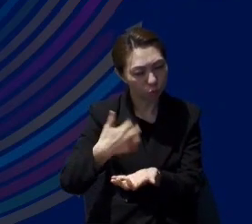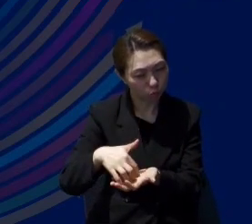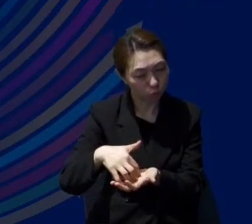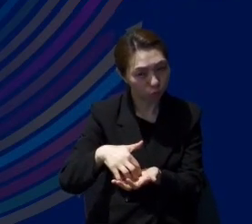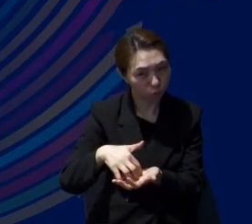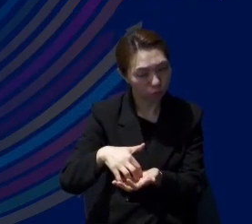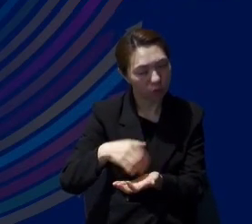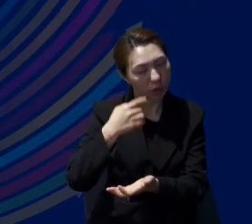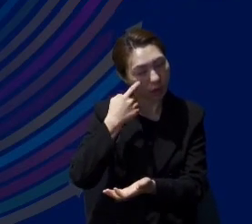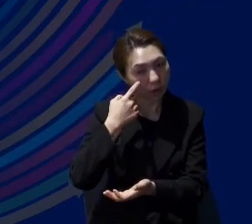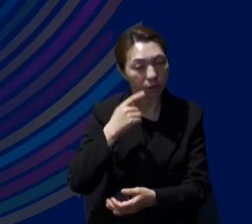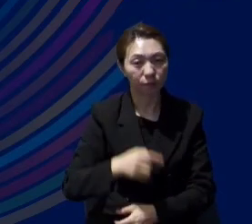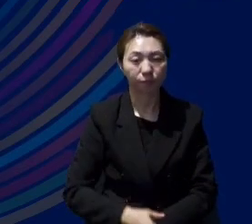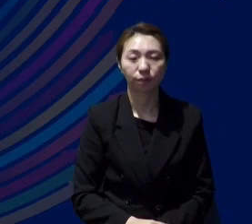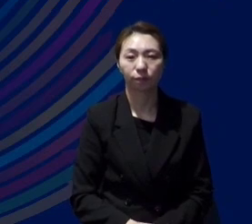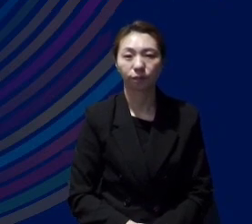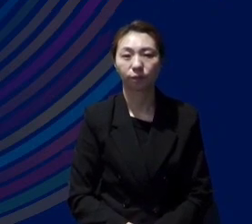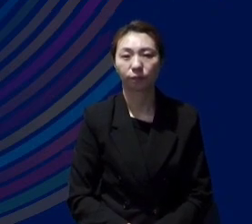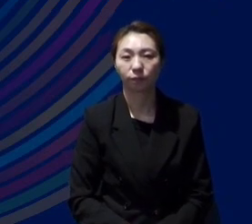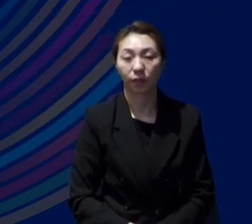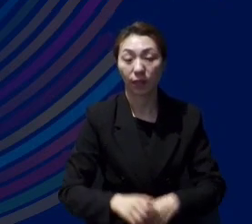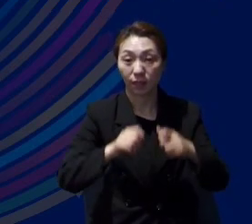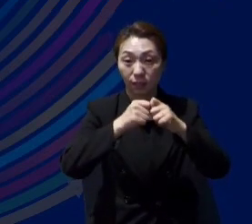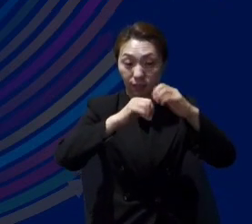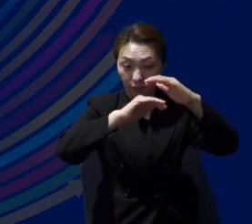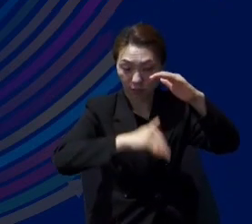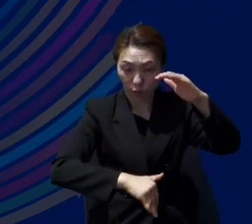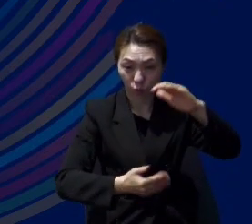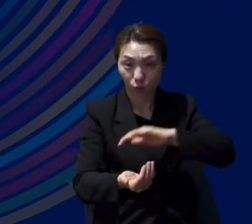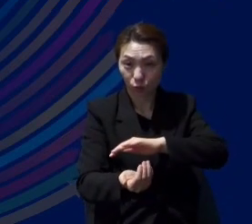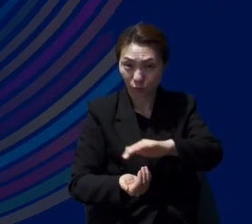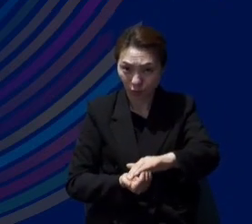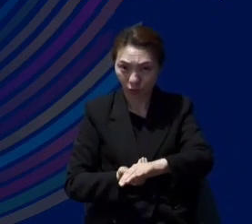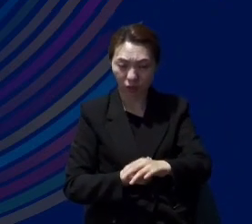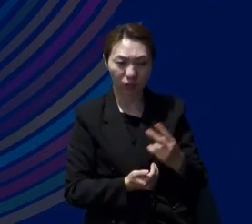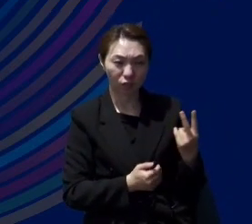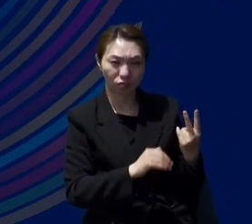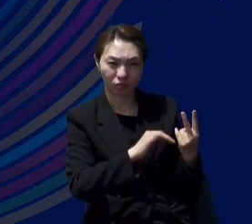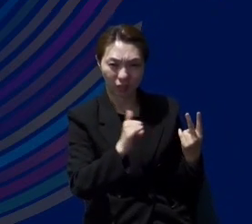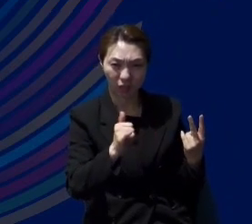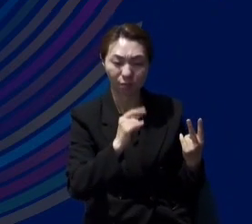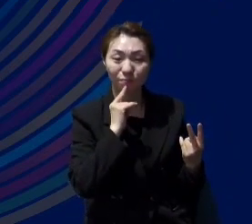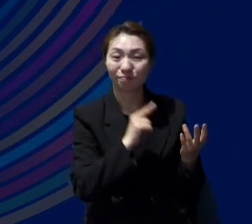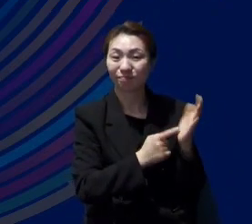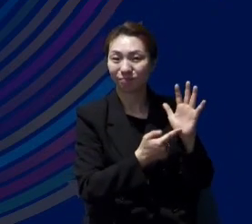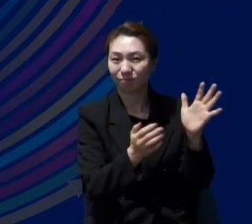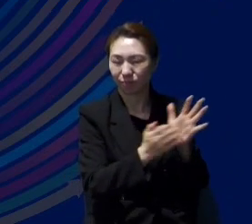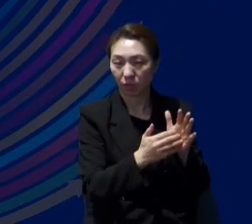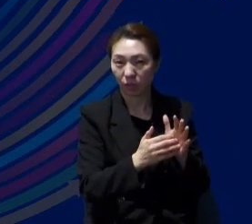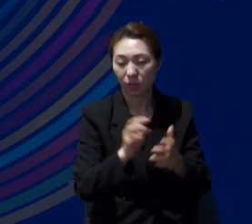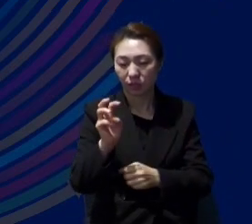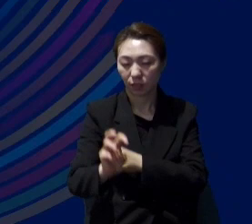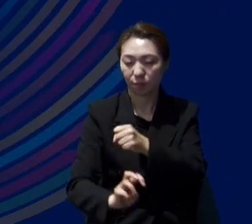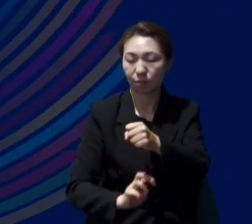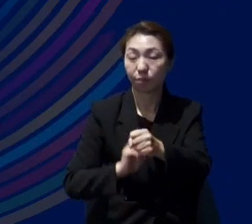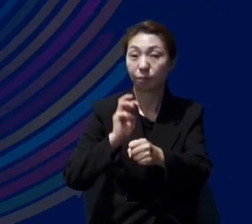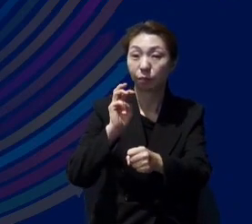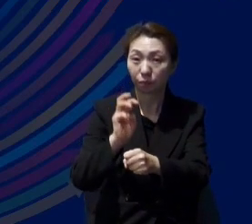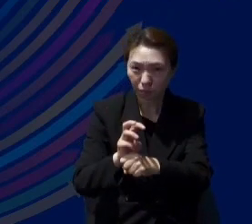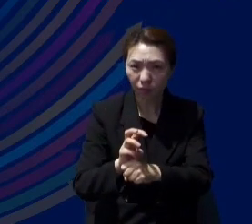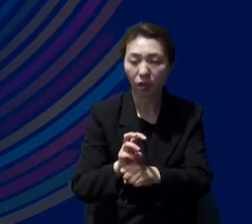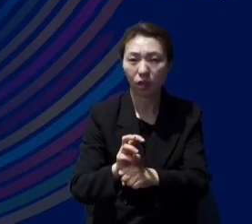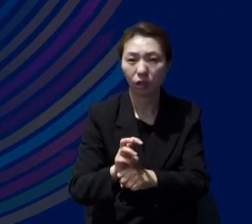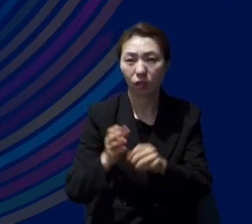So age standardized DALI was declined during the past 30 years, and this is the greatest decline in the